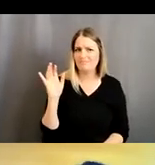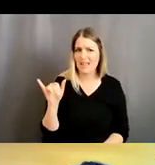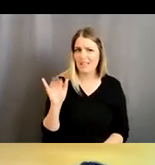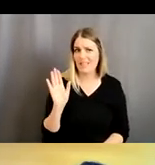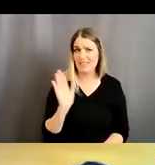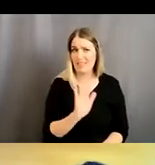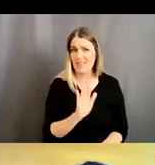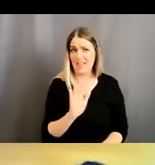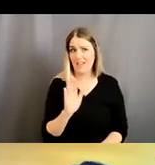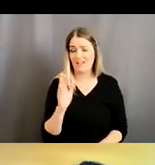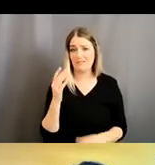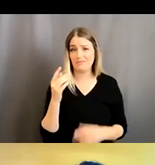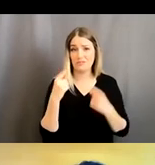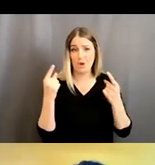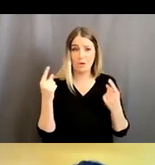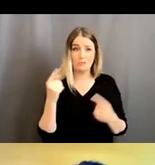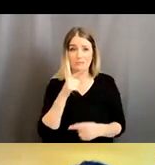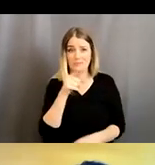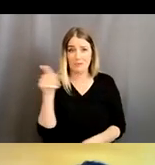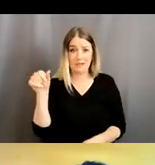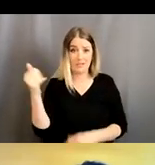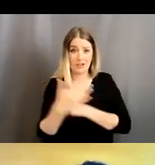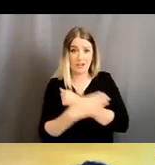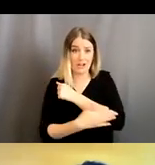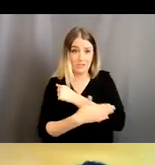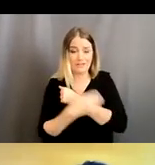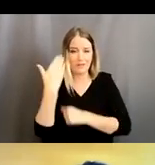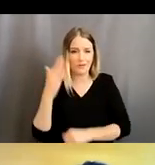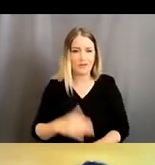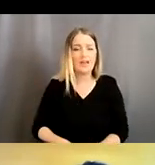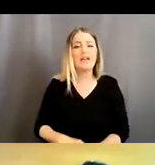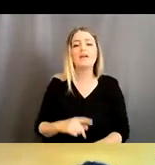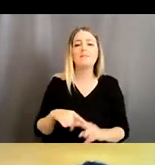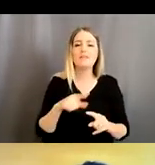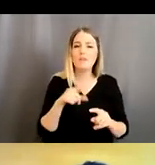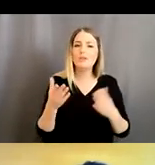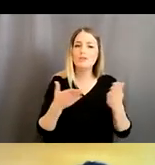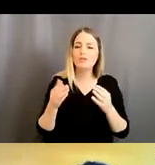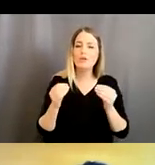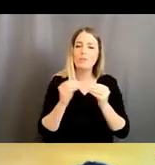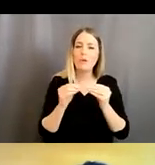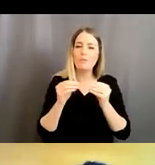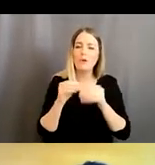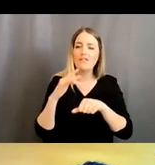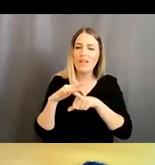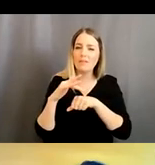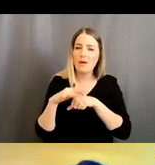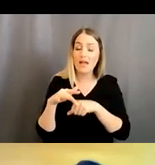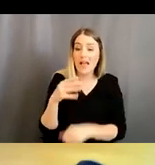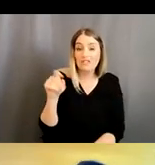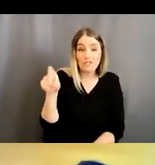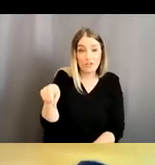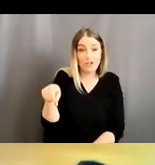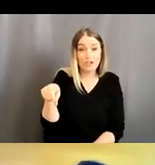they're known in those countries, but I think that those services are going to be more and more available, and they should